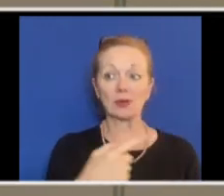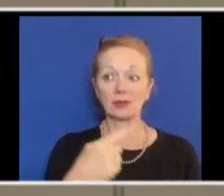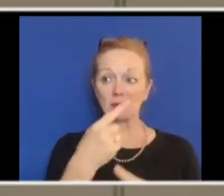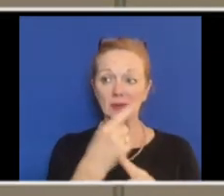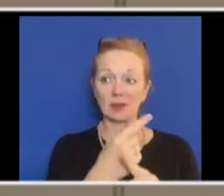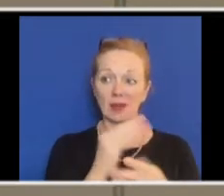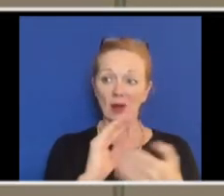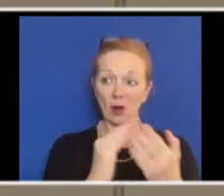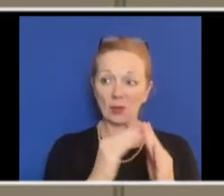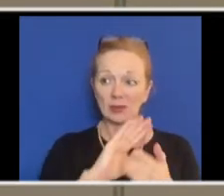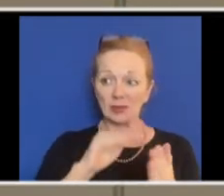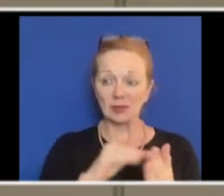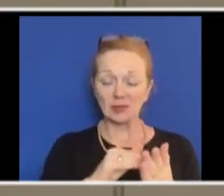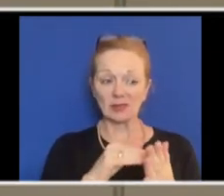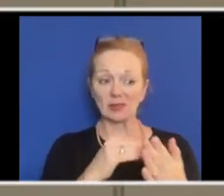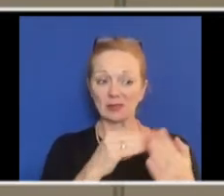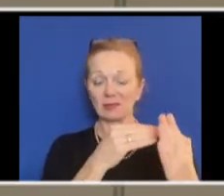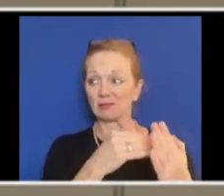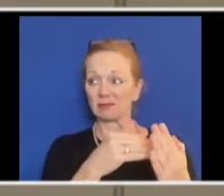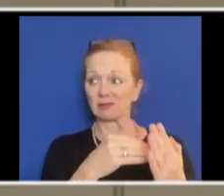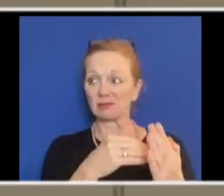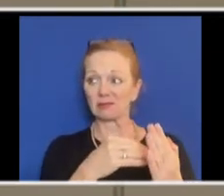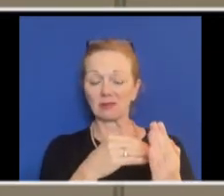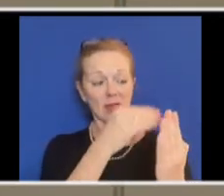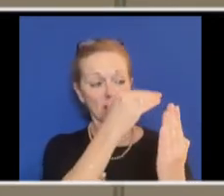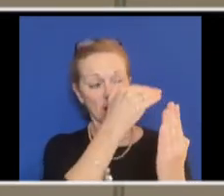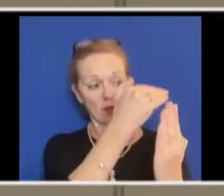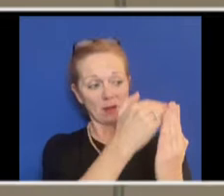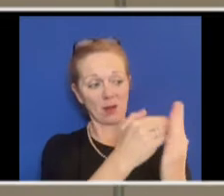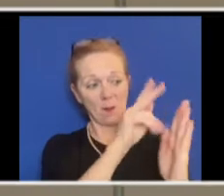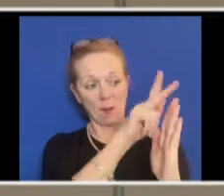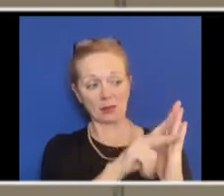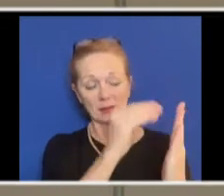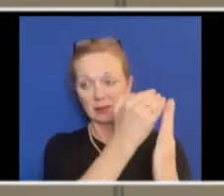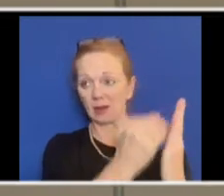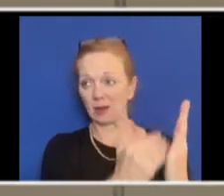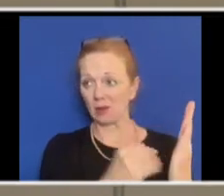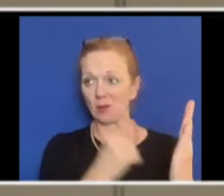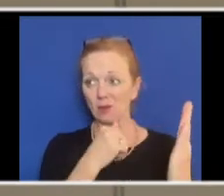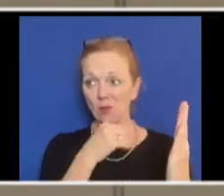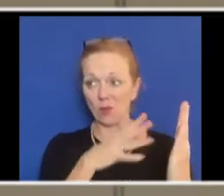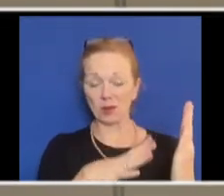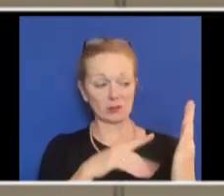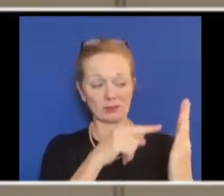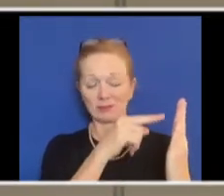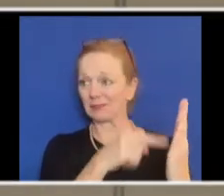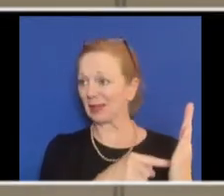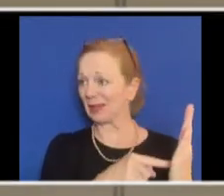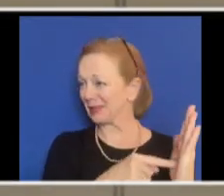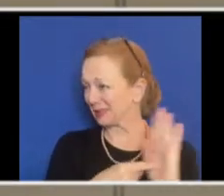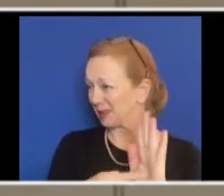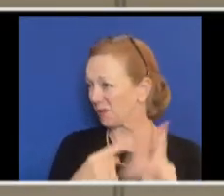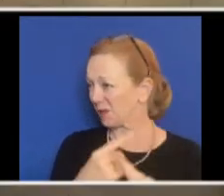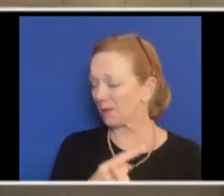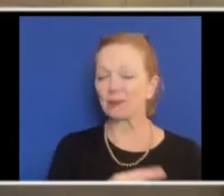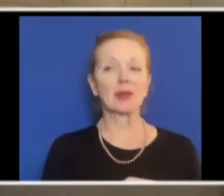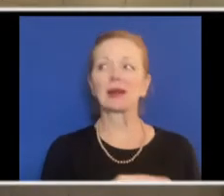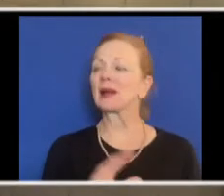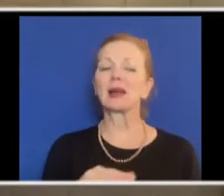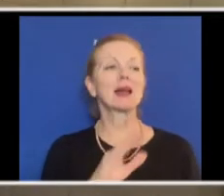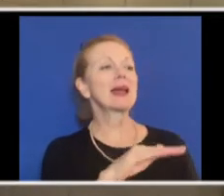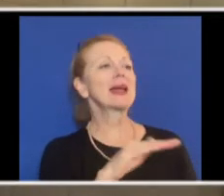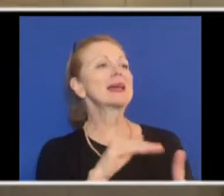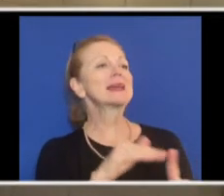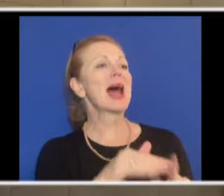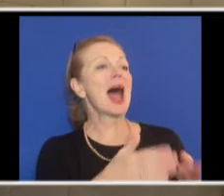in the uh policies that she cited that's the sort of point of information he's asking them to revisit their decision